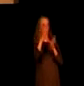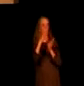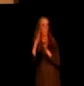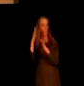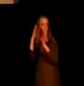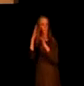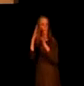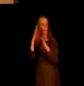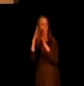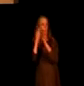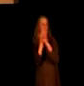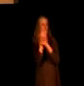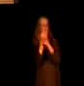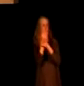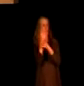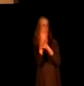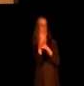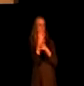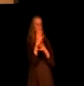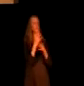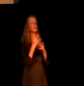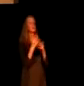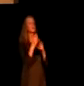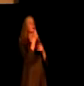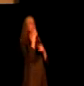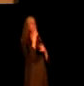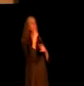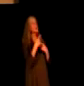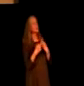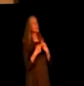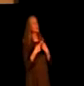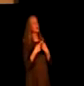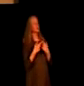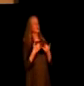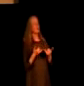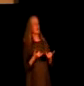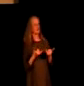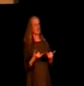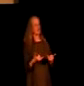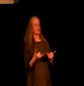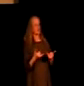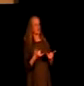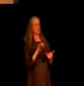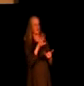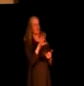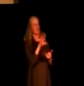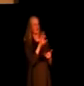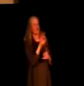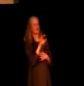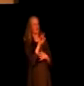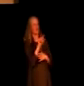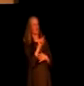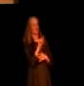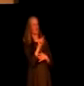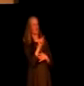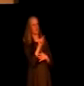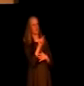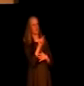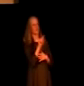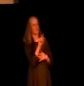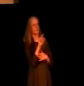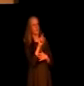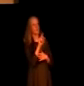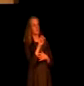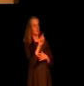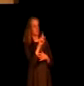spring. Now, you understand that we have a 5-foot diameter digital globe here at